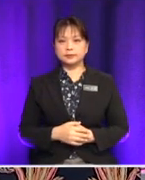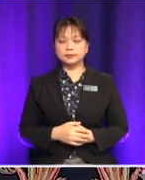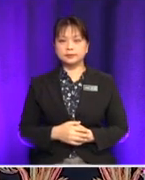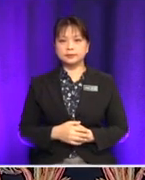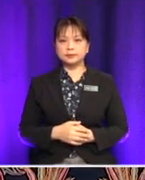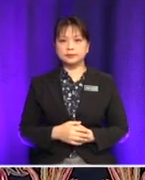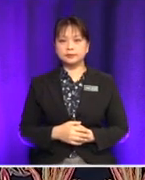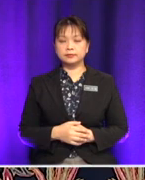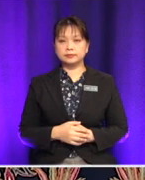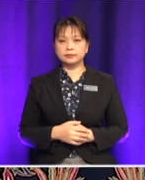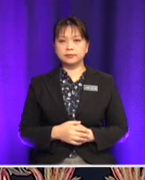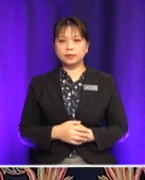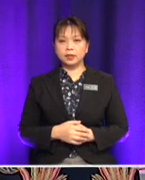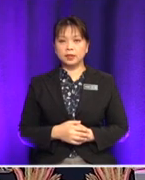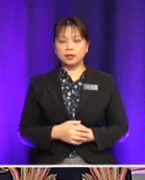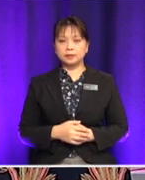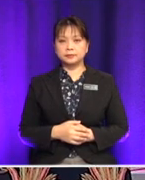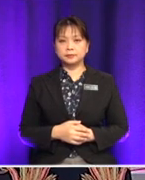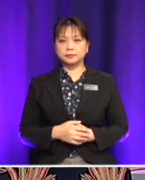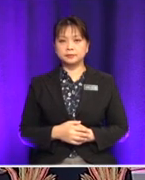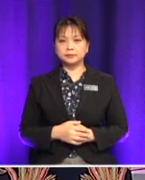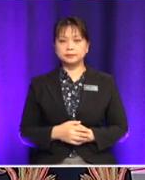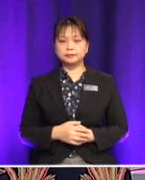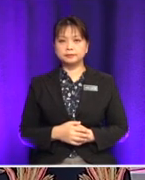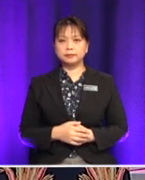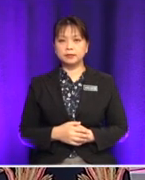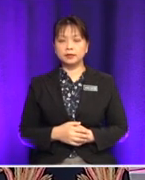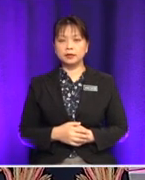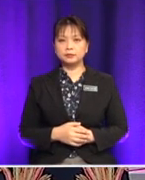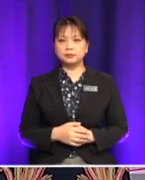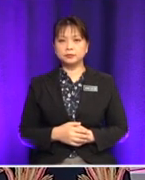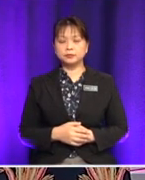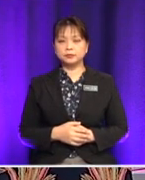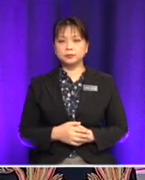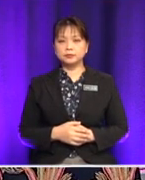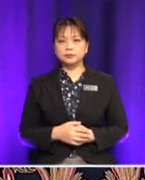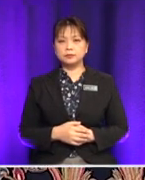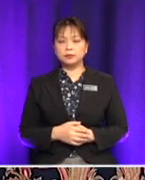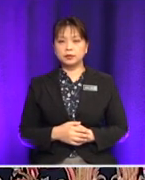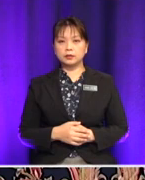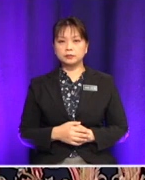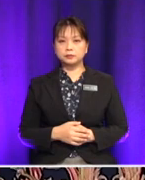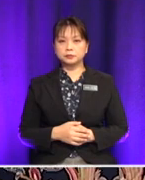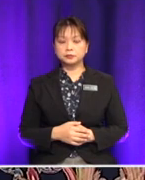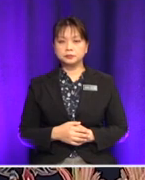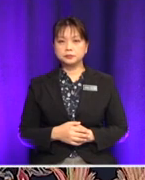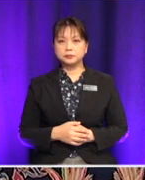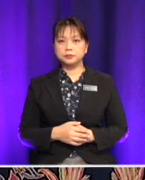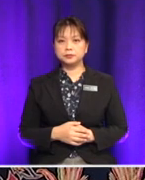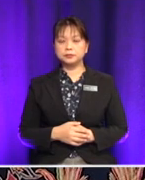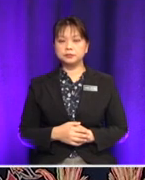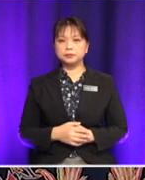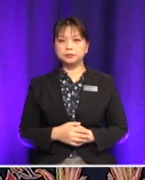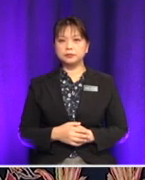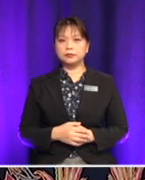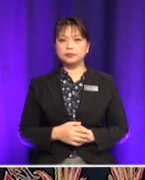106, as well as the next two pages. Mm-hmm. Now, Shafika, these include their sections in their listening